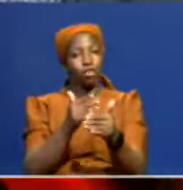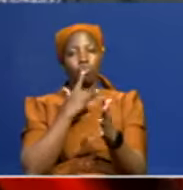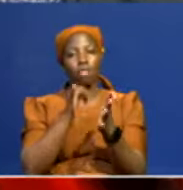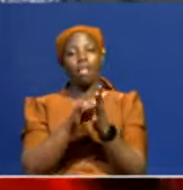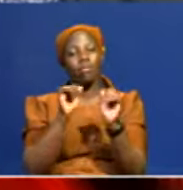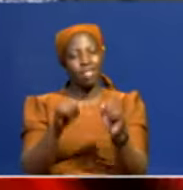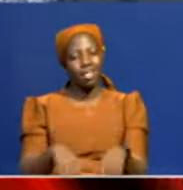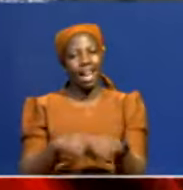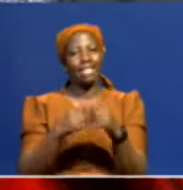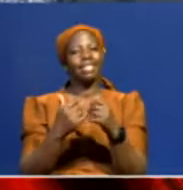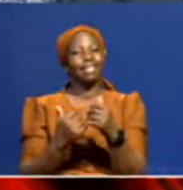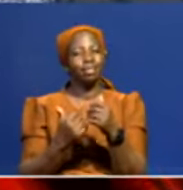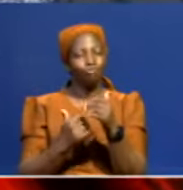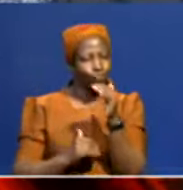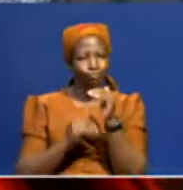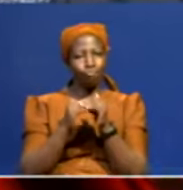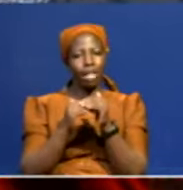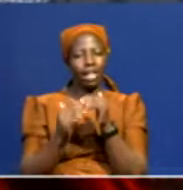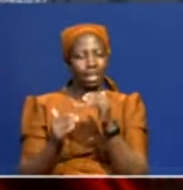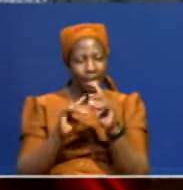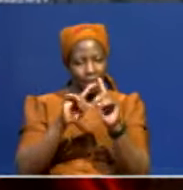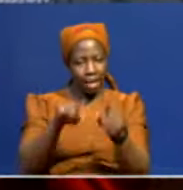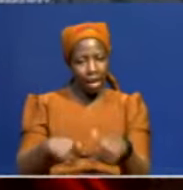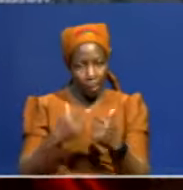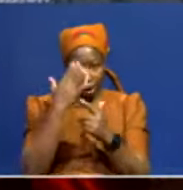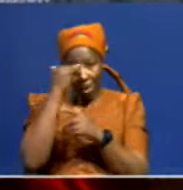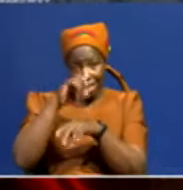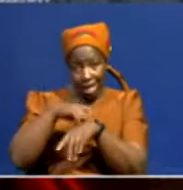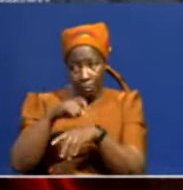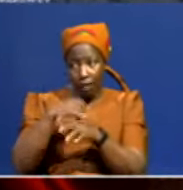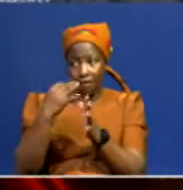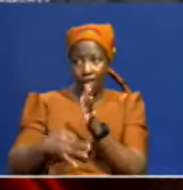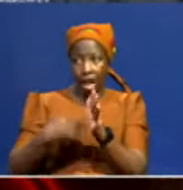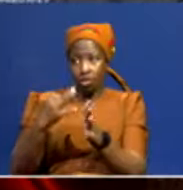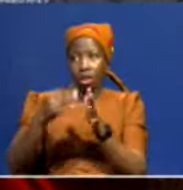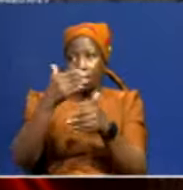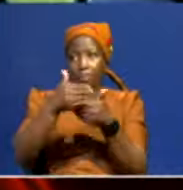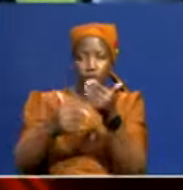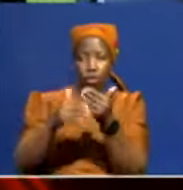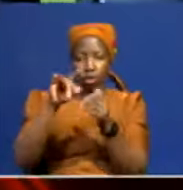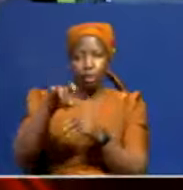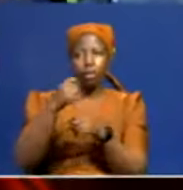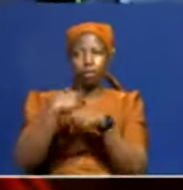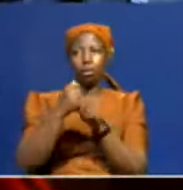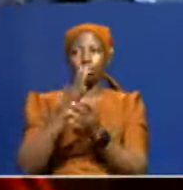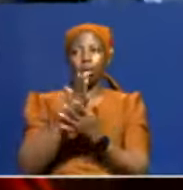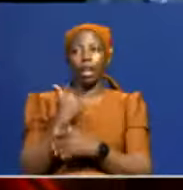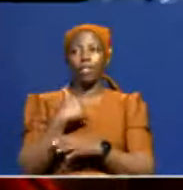meet demand. Because when you put up a factory, you must make sure that there's enough raw material. So,